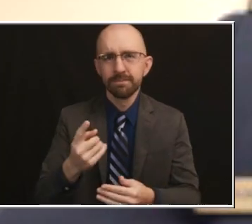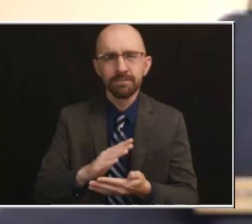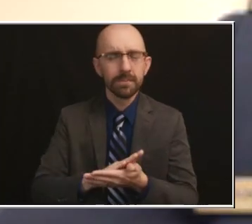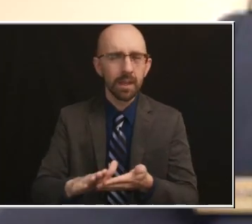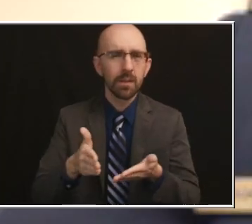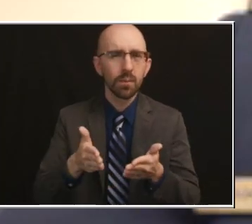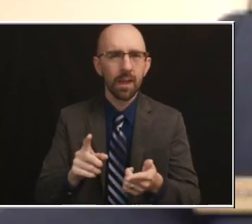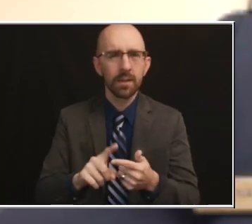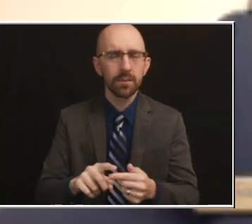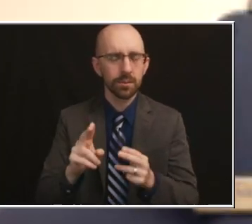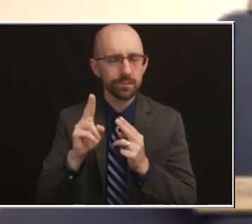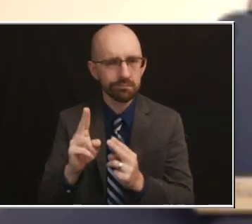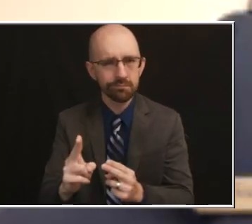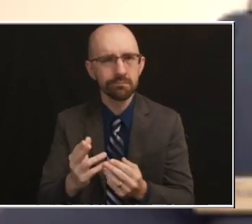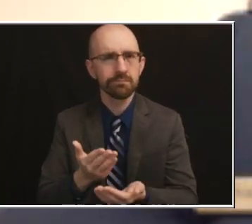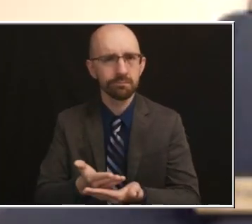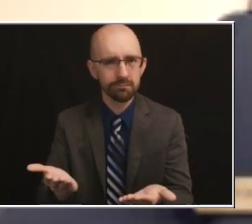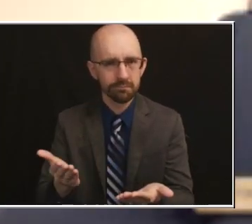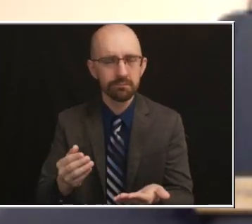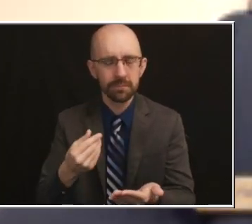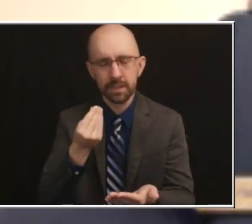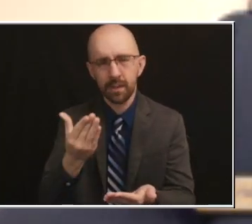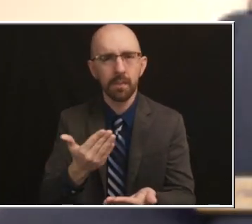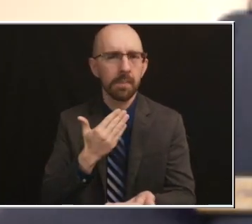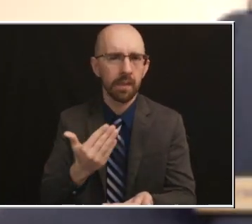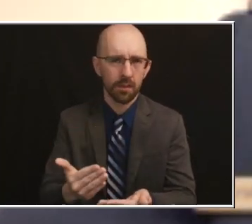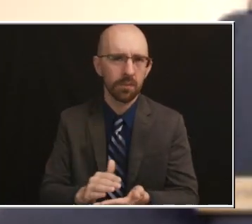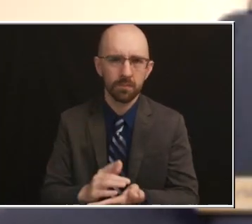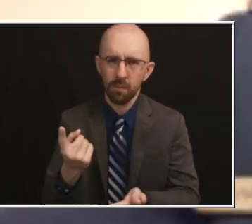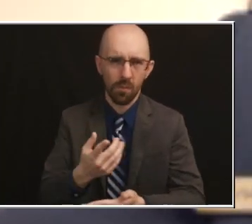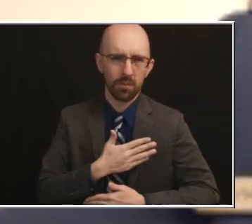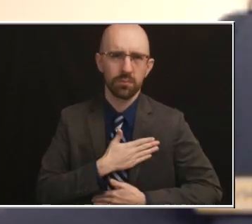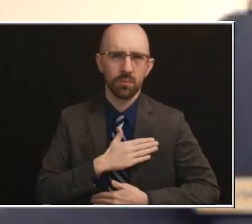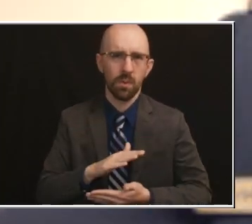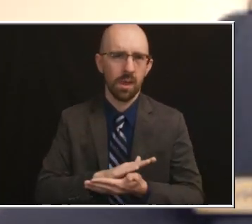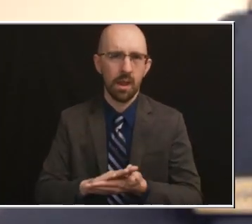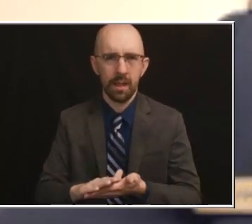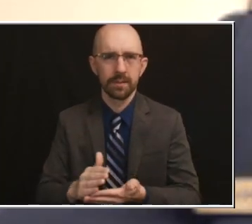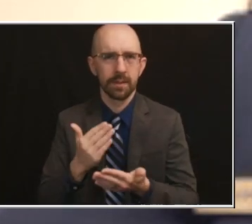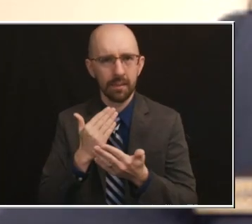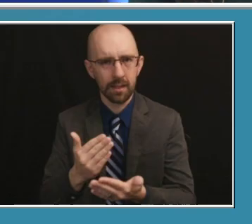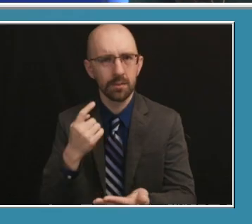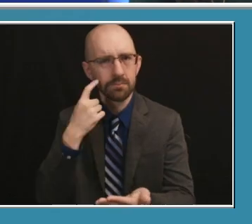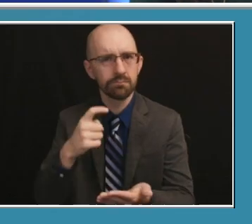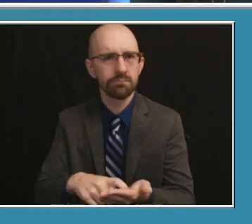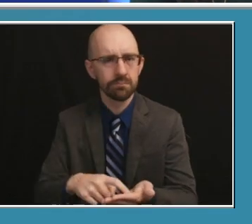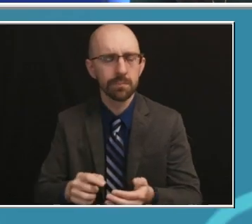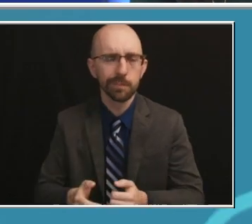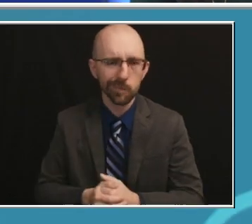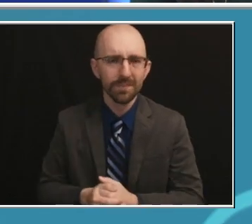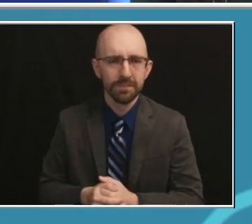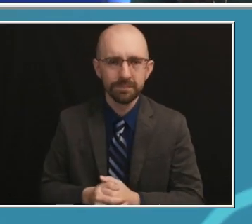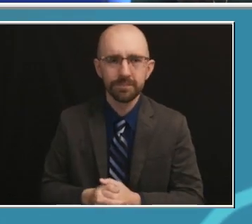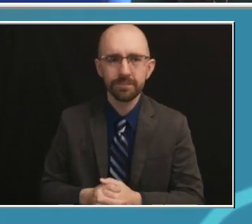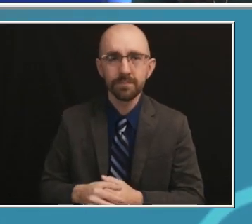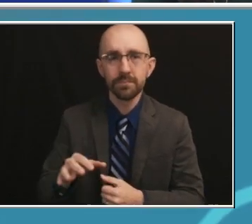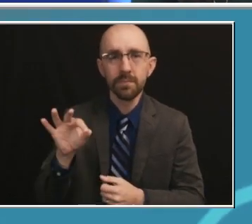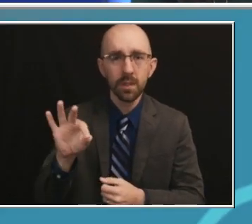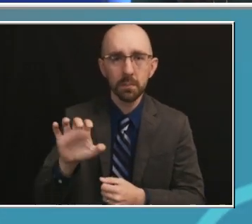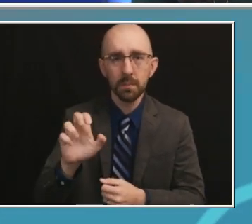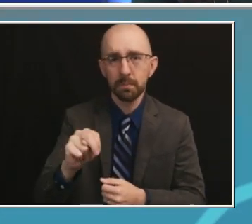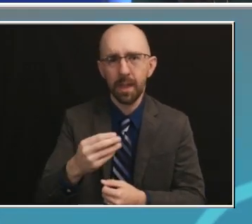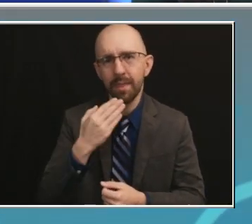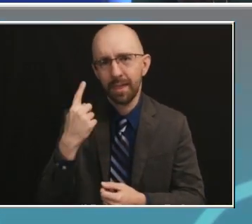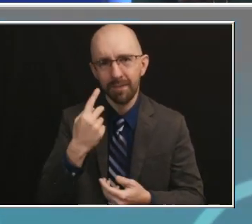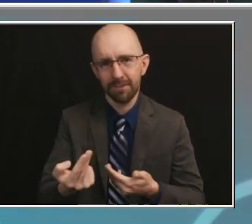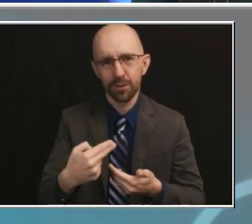pay tribute to them and tell them thank you. We always enjoy a nice thank you. Chaplain Ben, thank you so much for joining our program